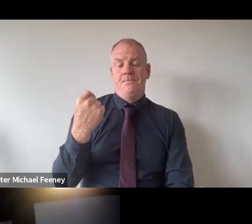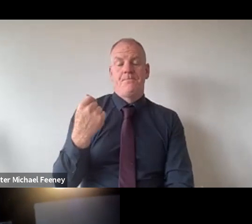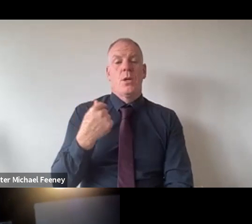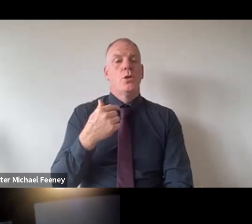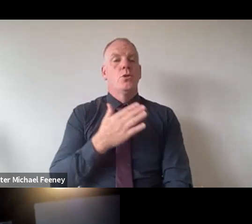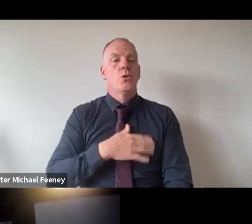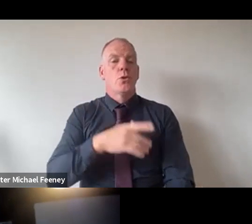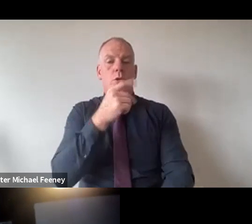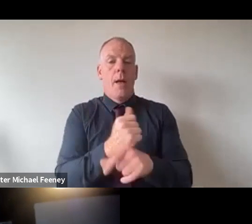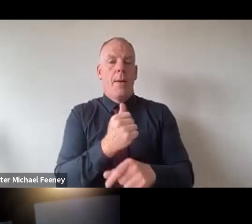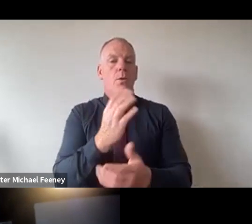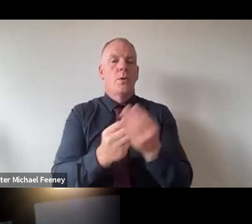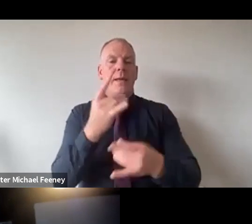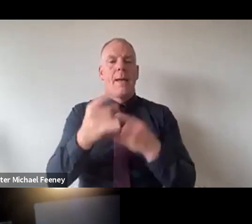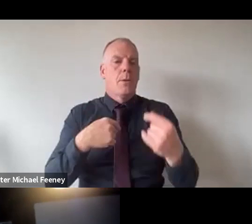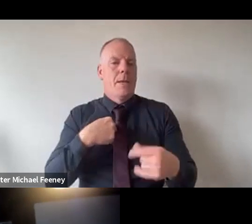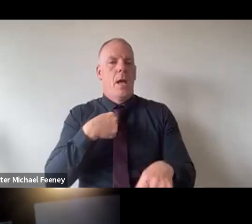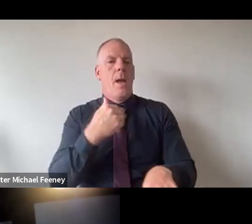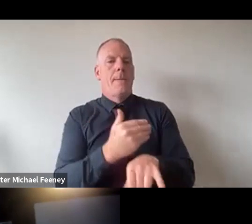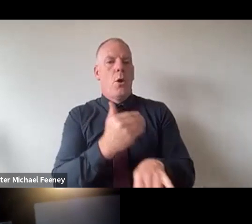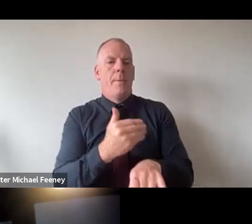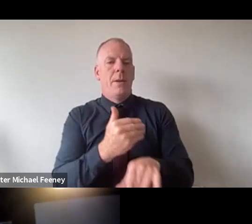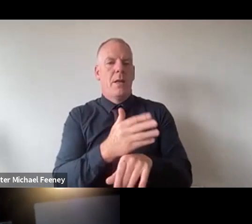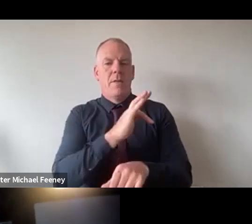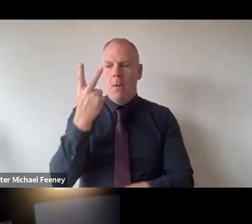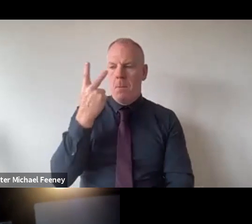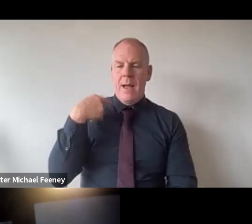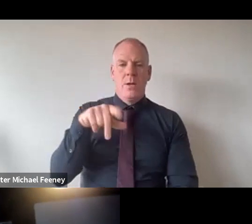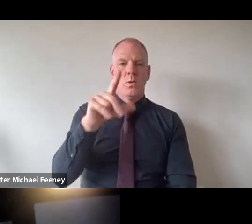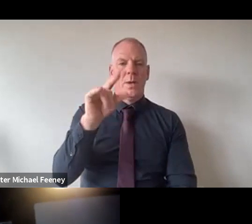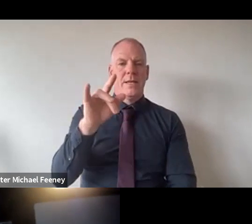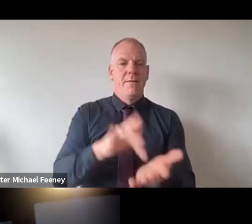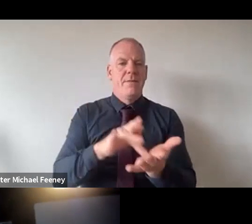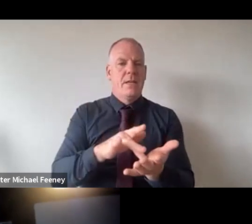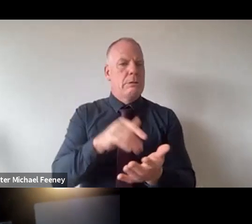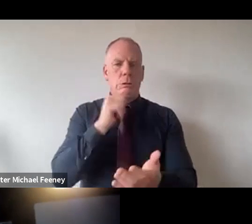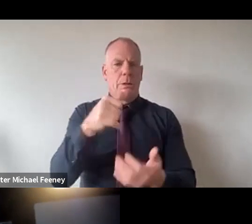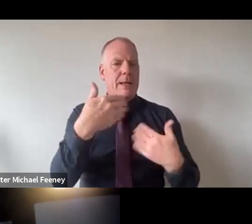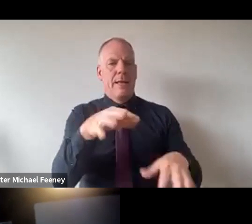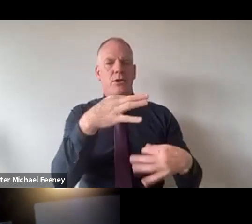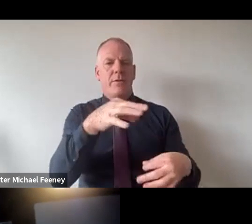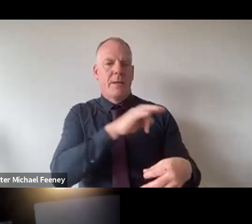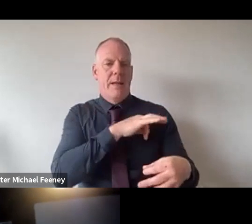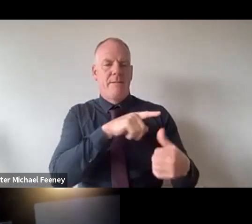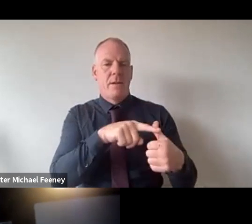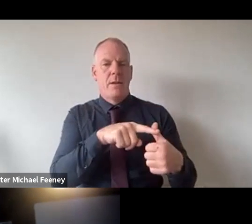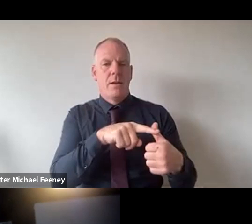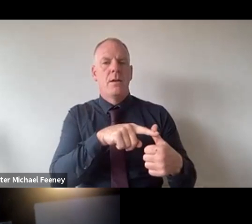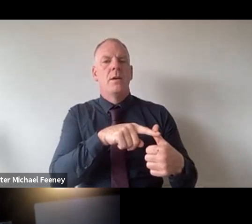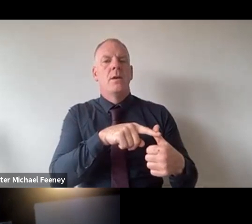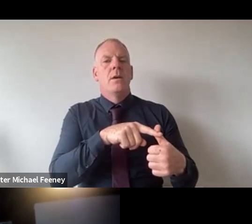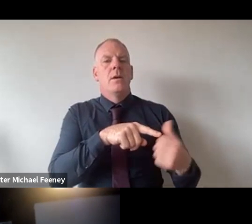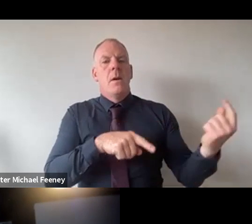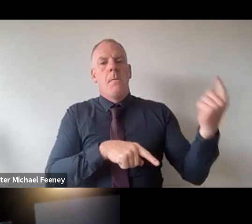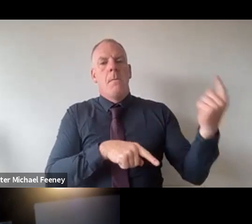issue that happened with employment in 2015. I didn't have a leaving cert, and when I came back